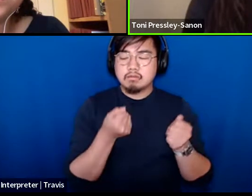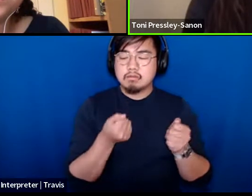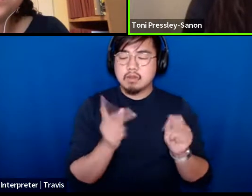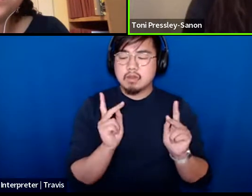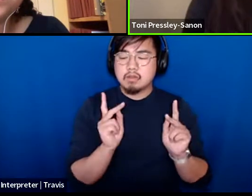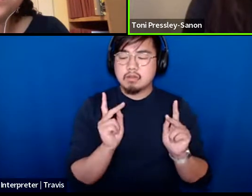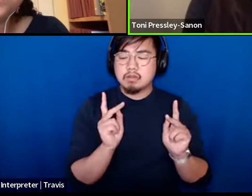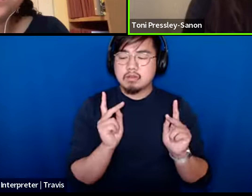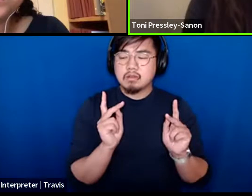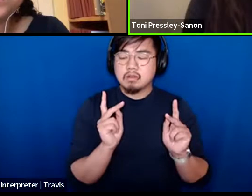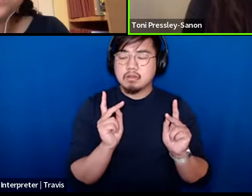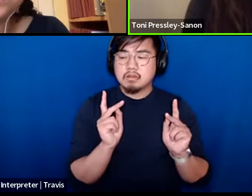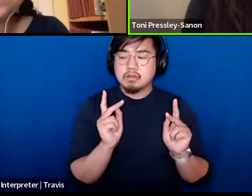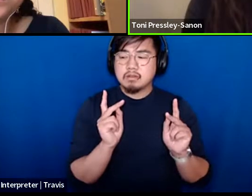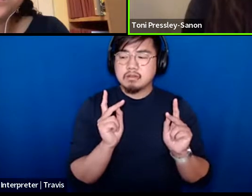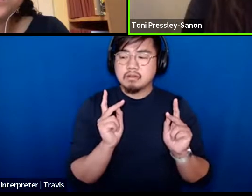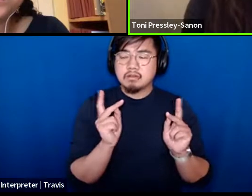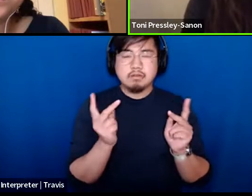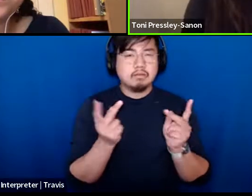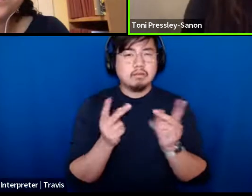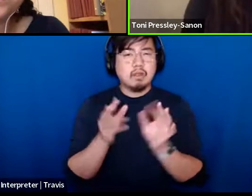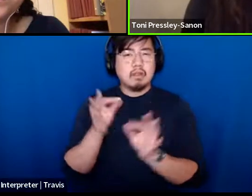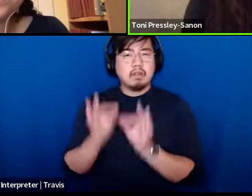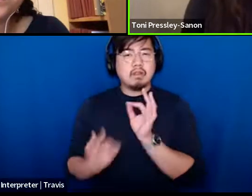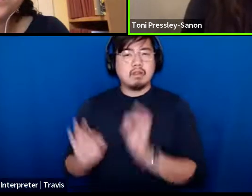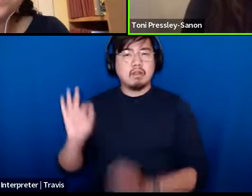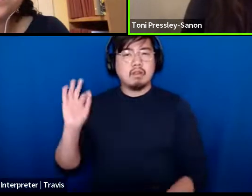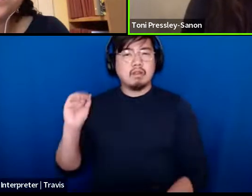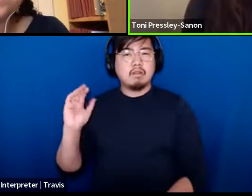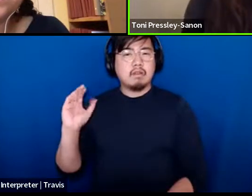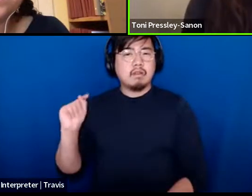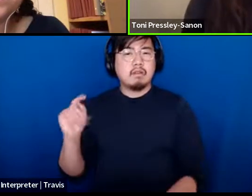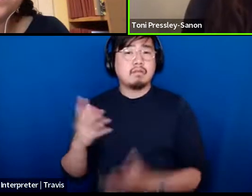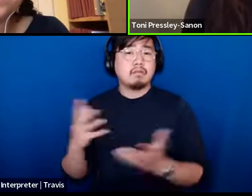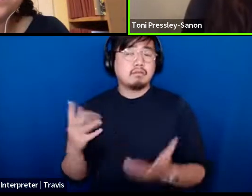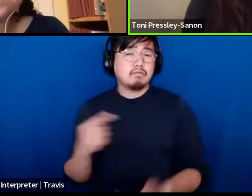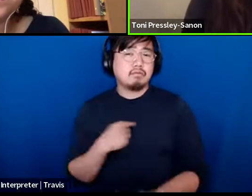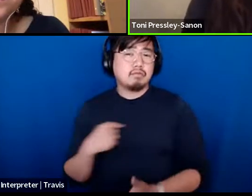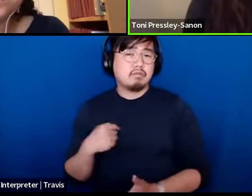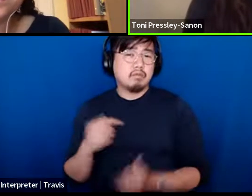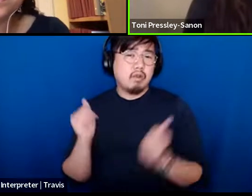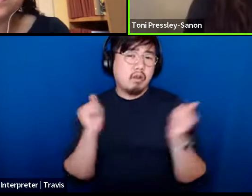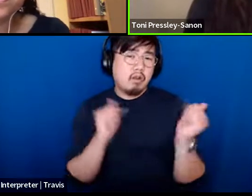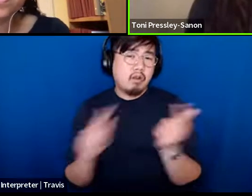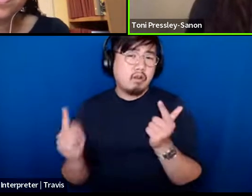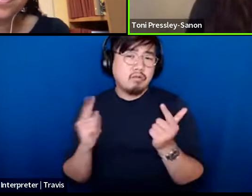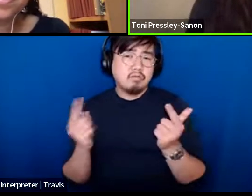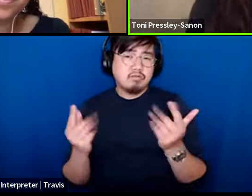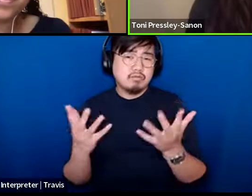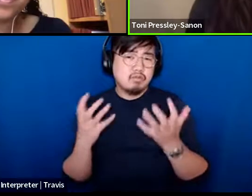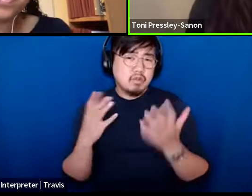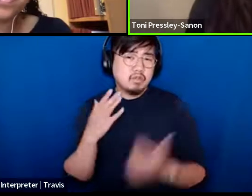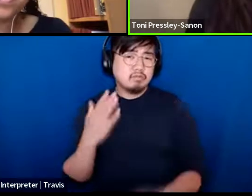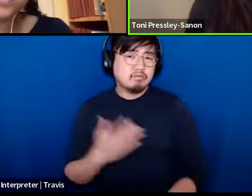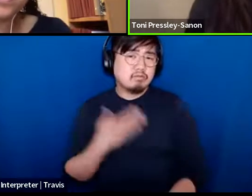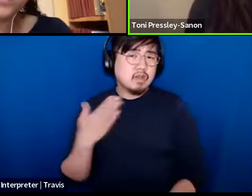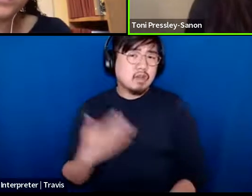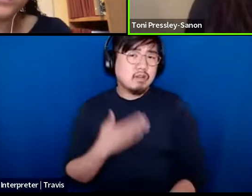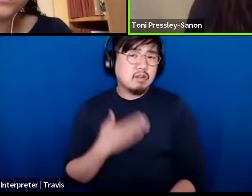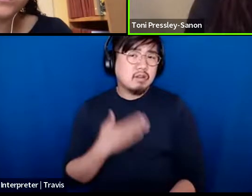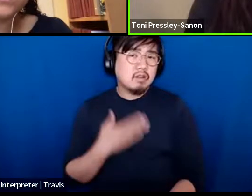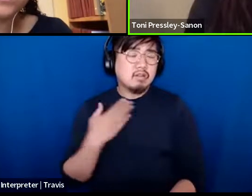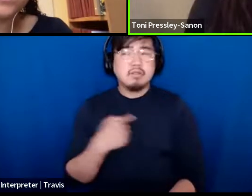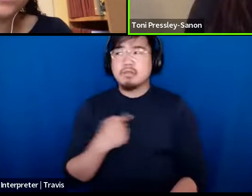a very, very simple fact, right? That we all just want to be happy. We all just want to live. We all just want to take care of our